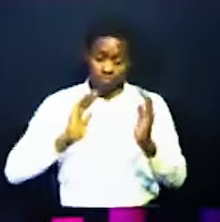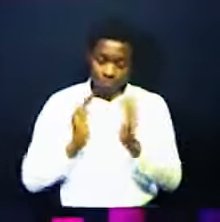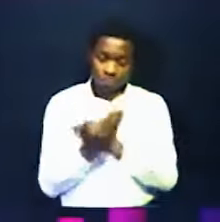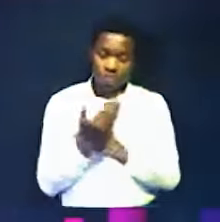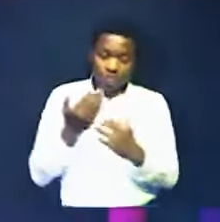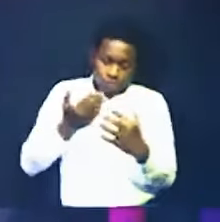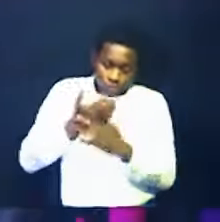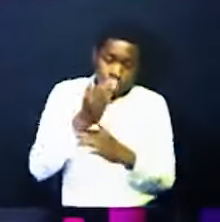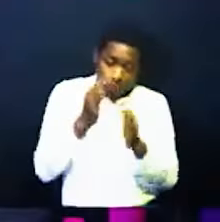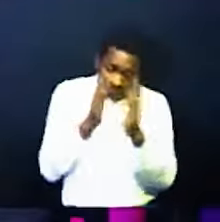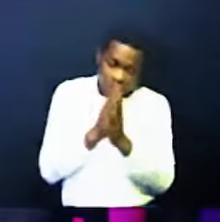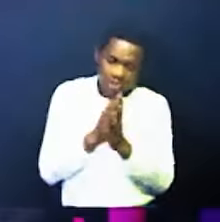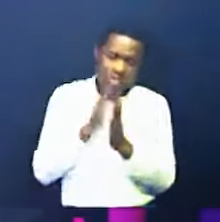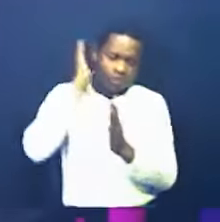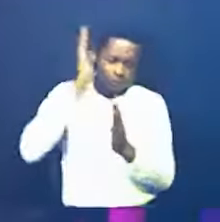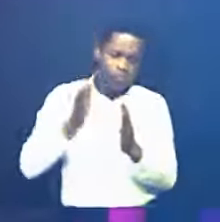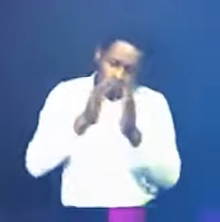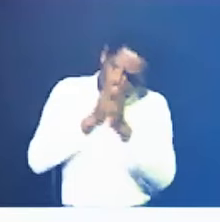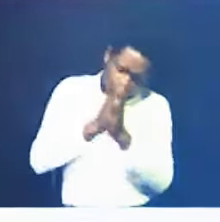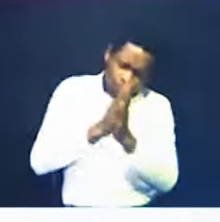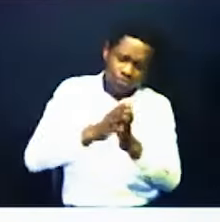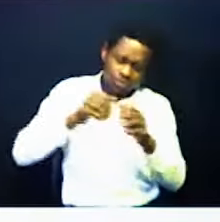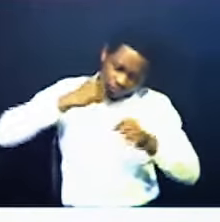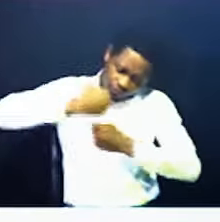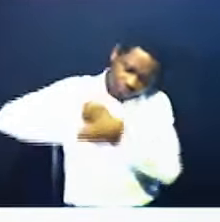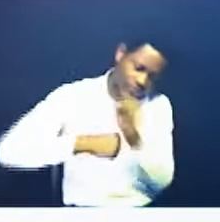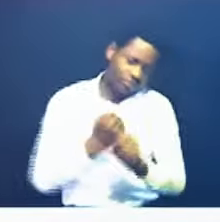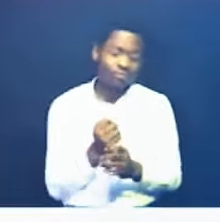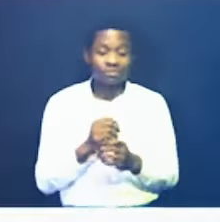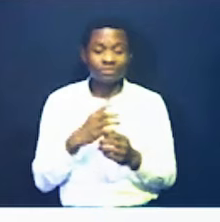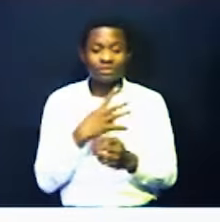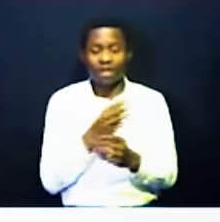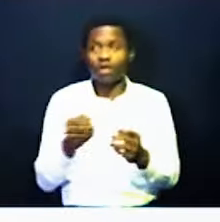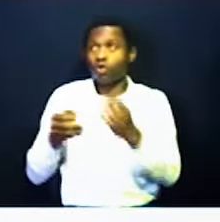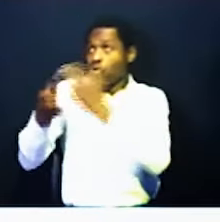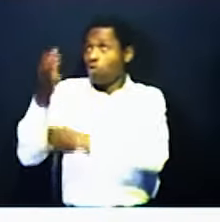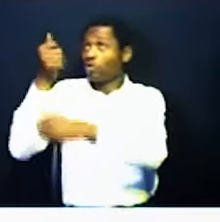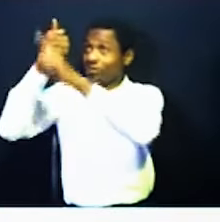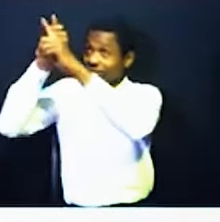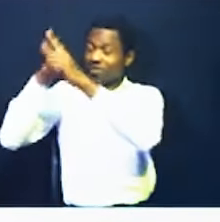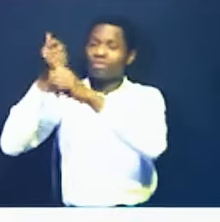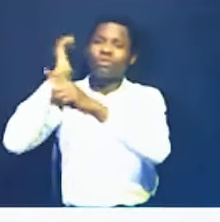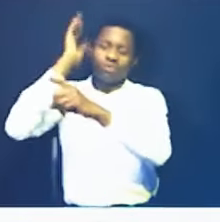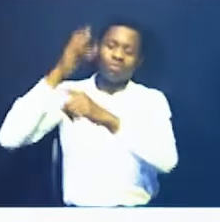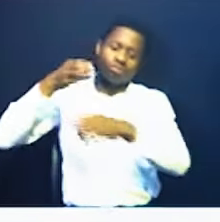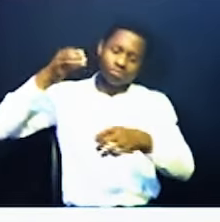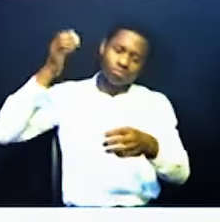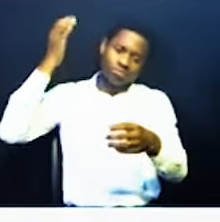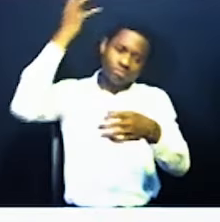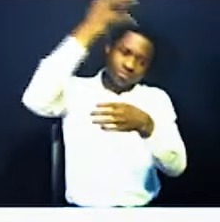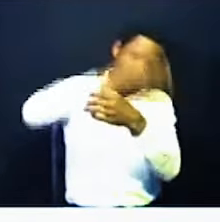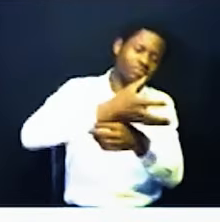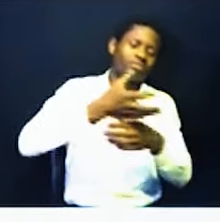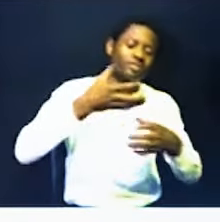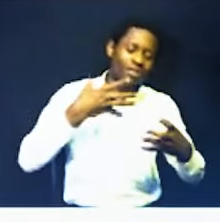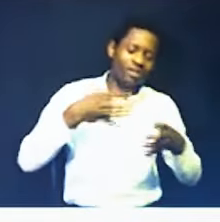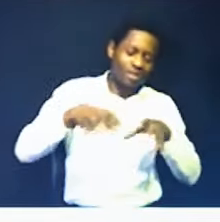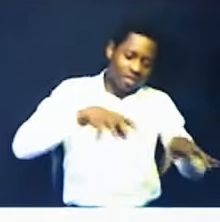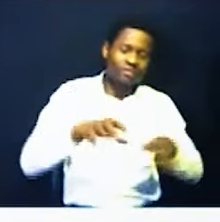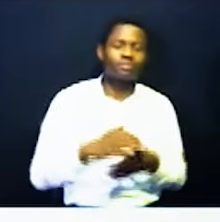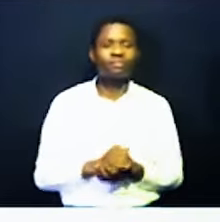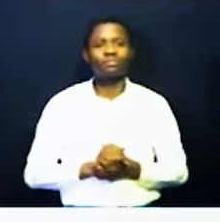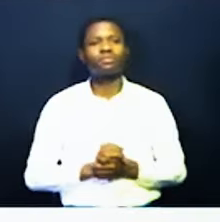rest. And he, the Almighty God, will perform. So